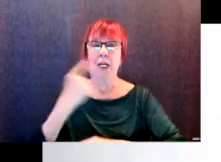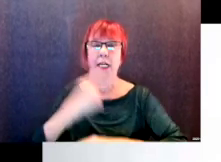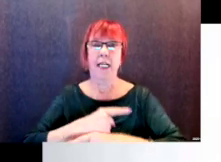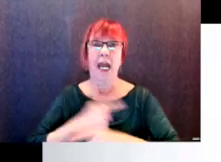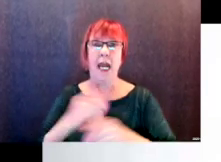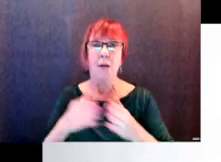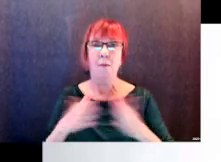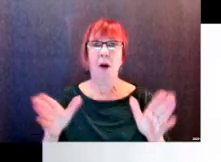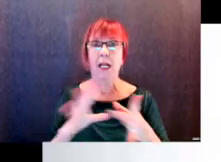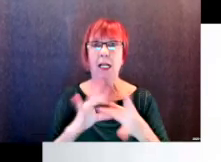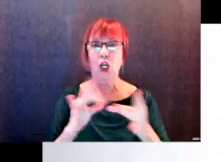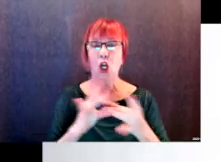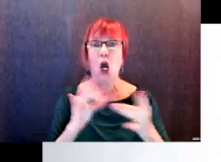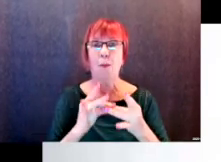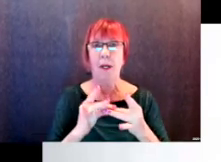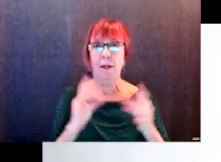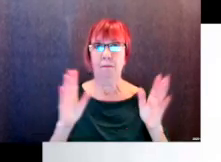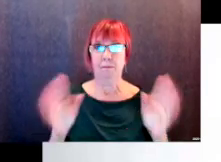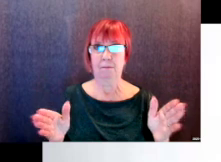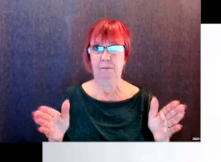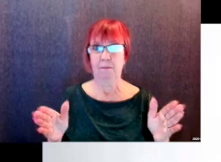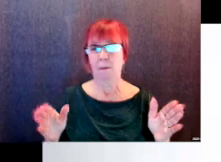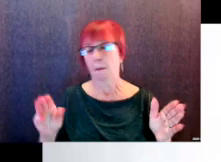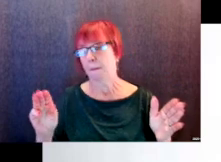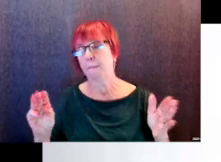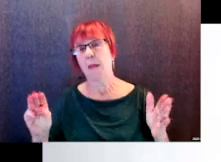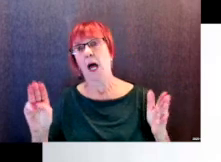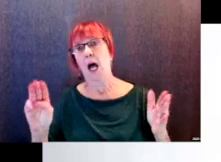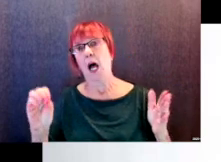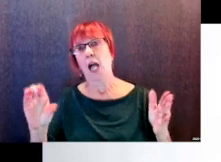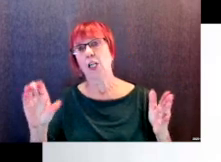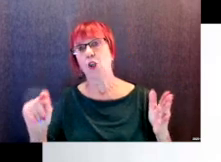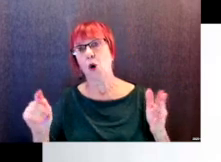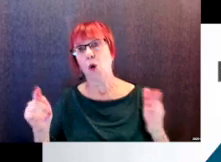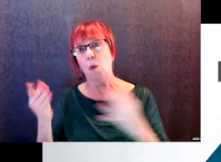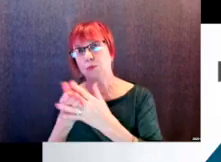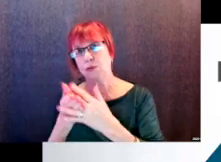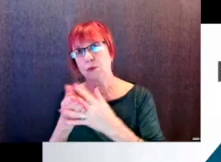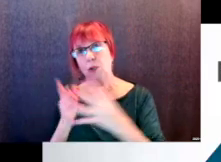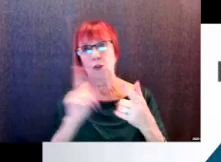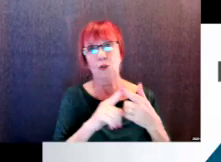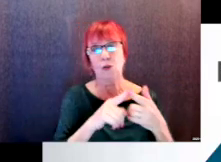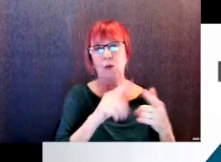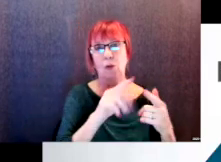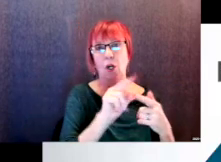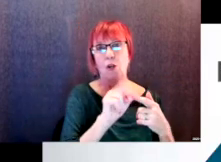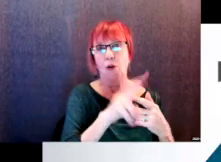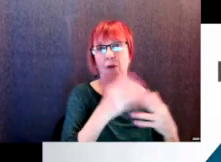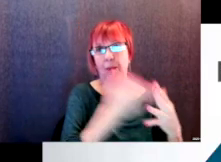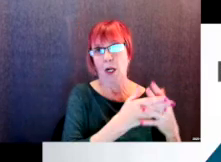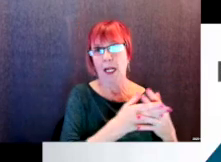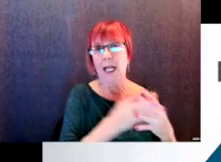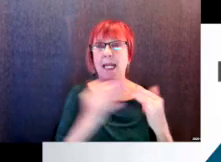the legislature could pull back the funds. Next slide, please.